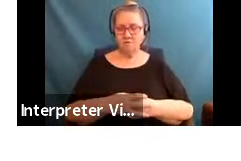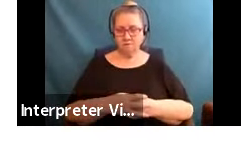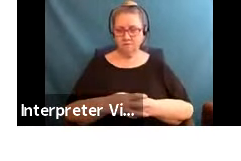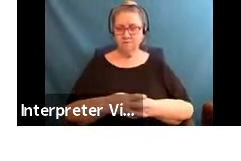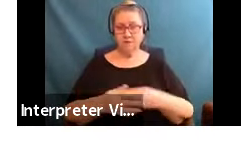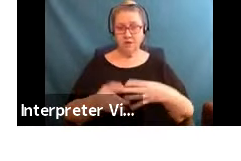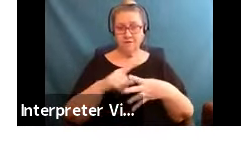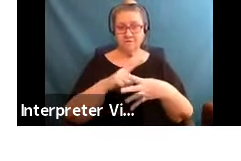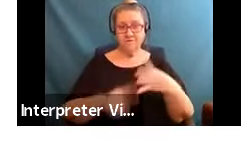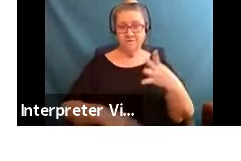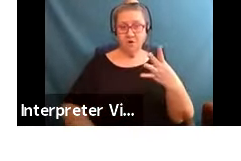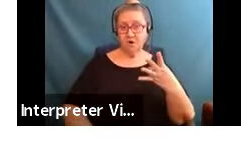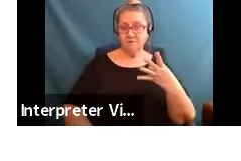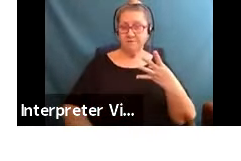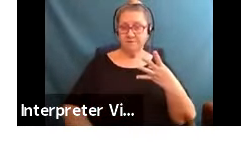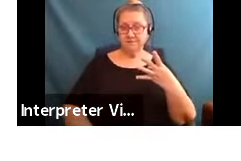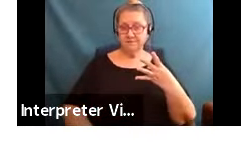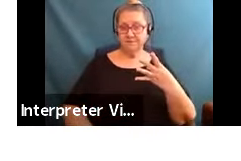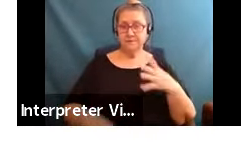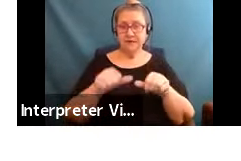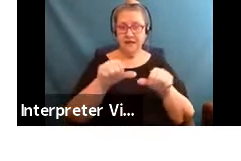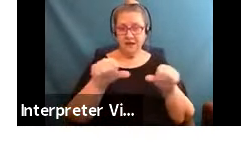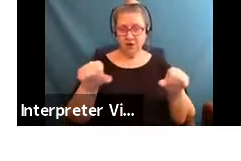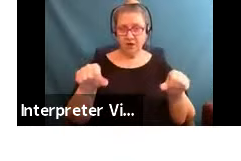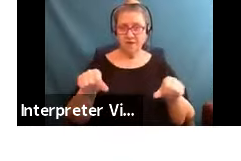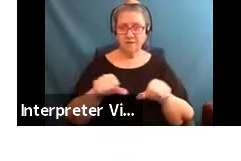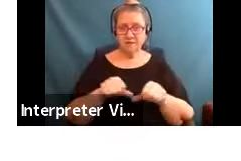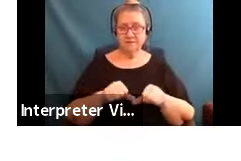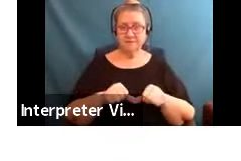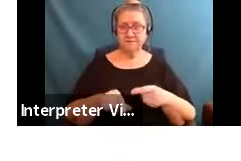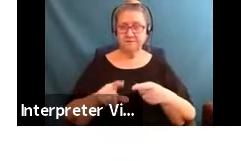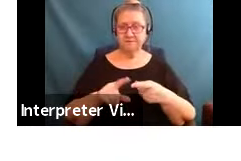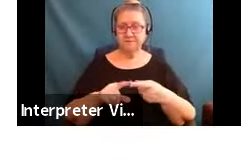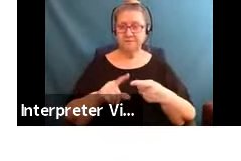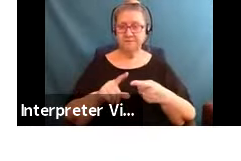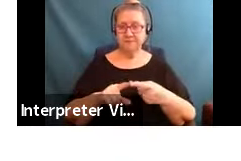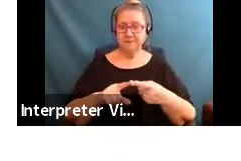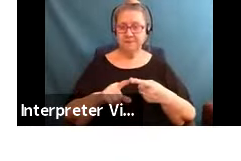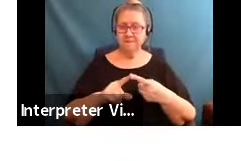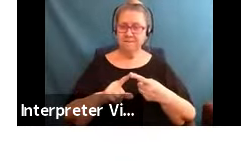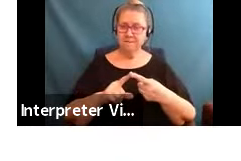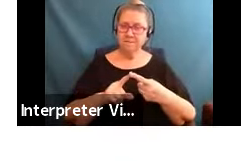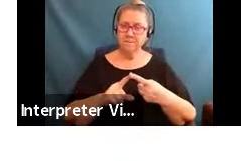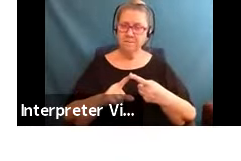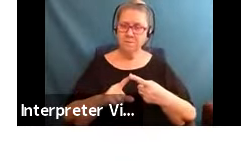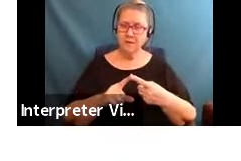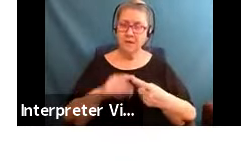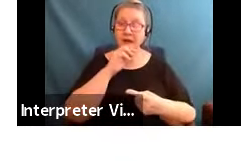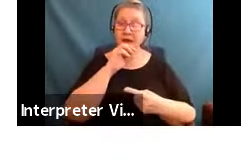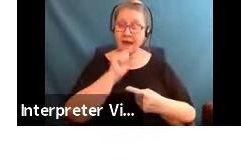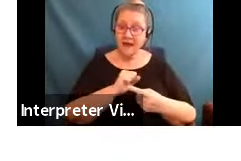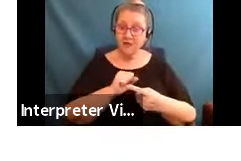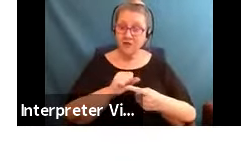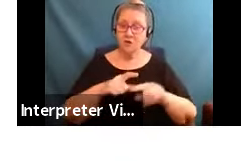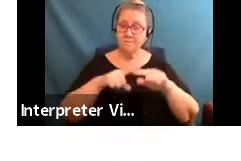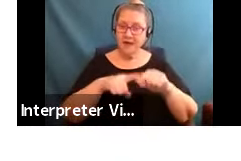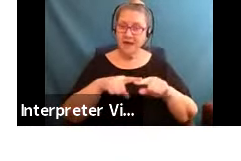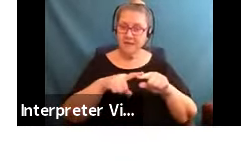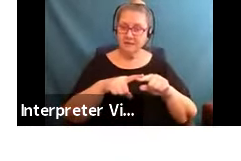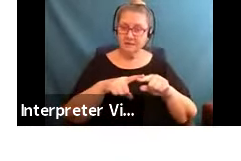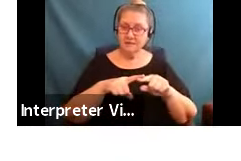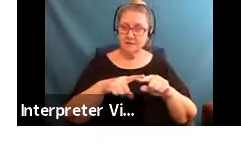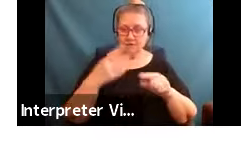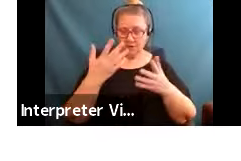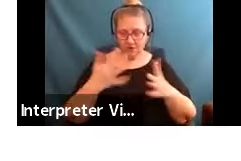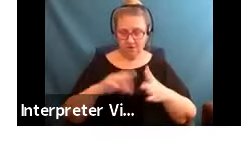major areas, four major thematic areas. One is an age-based approach that we've already